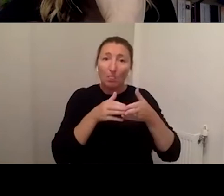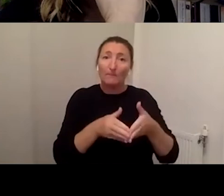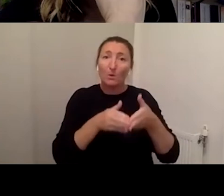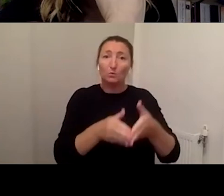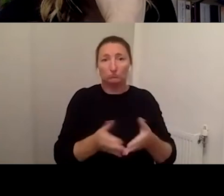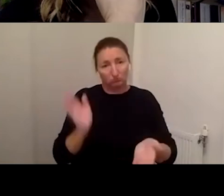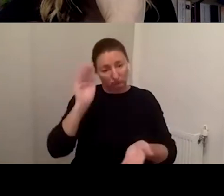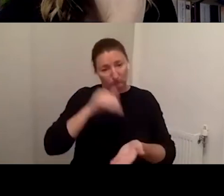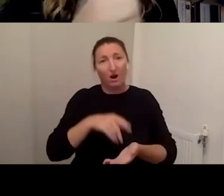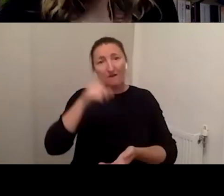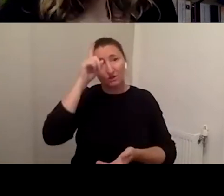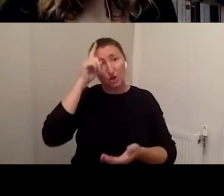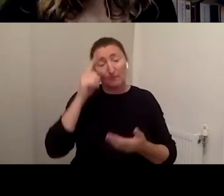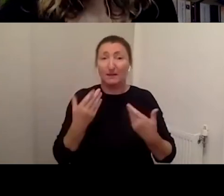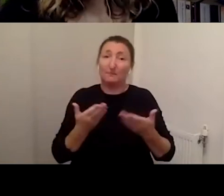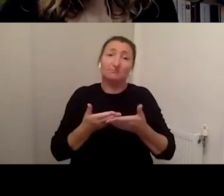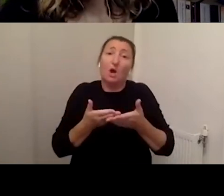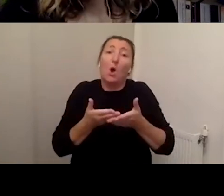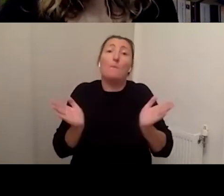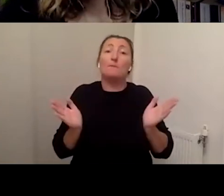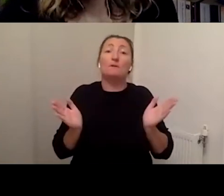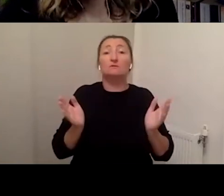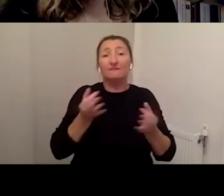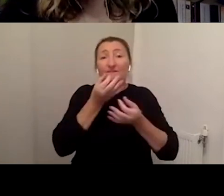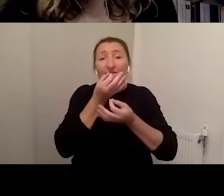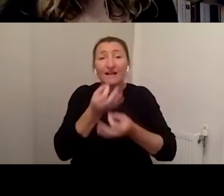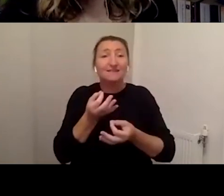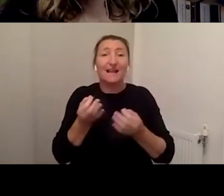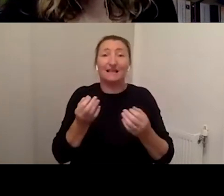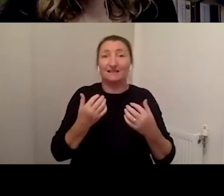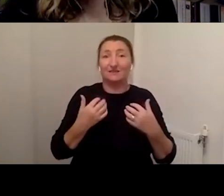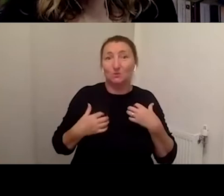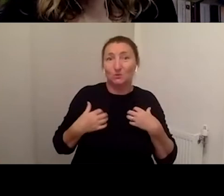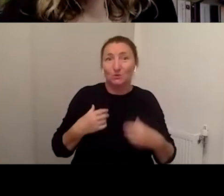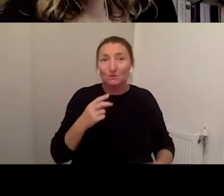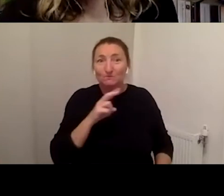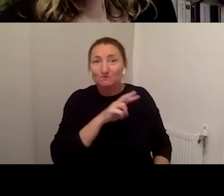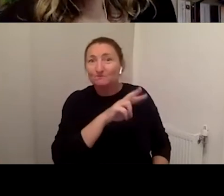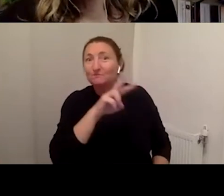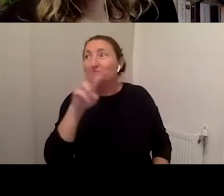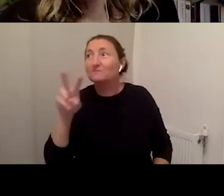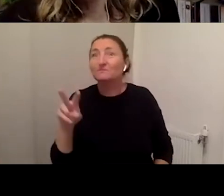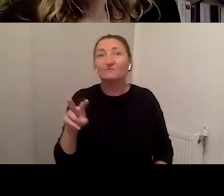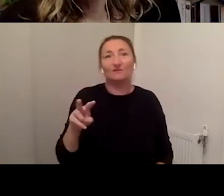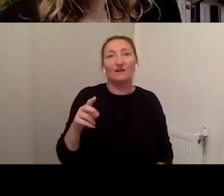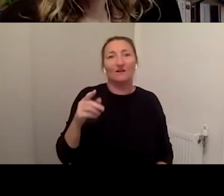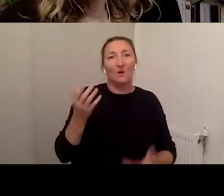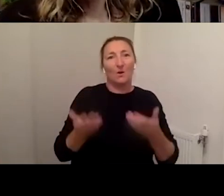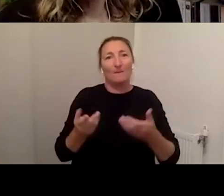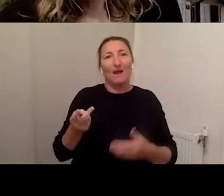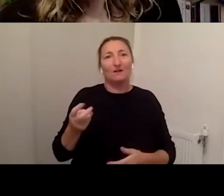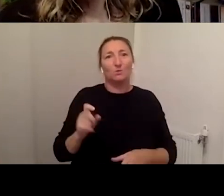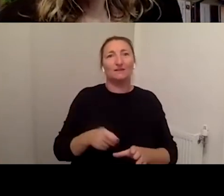open still. It's fascinating. When you said I've been working on scenarios 20 years ago, it's absolutely